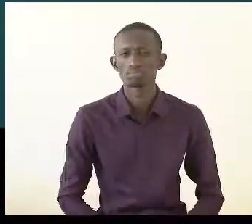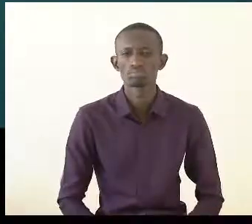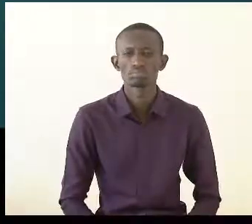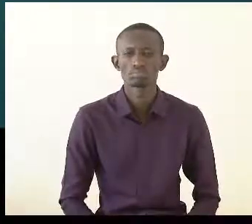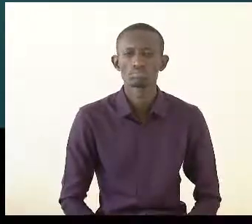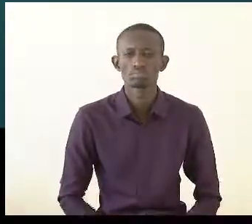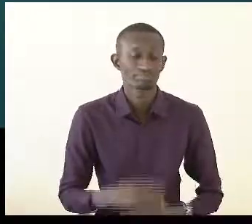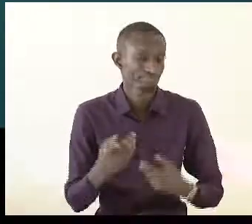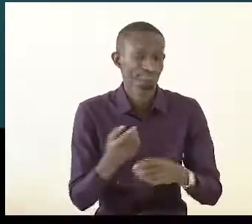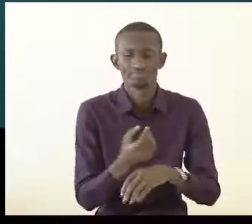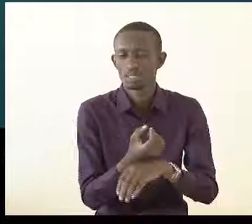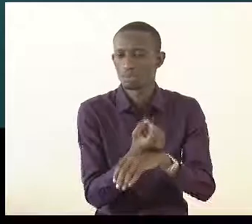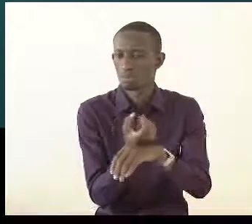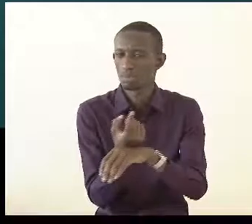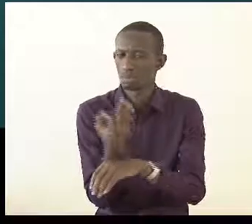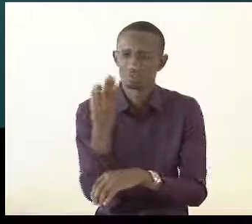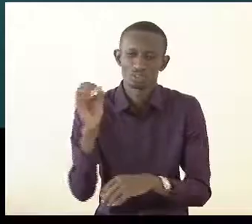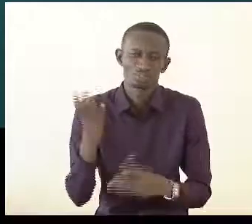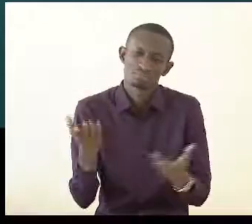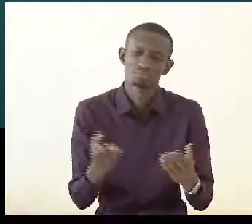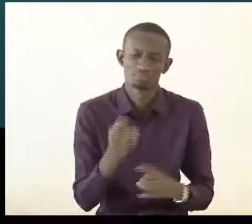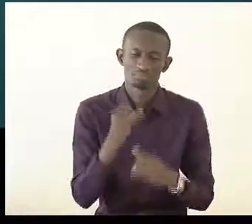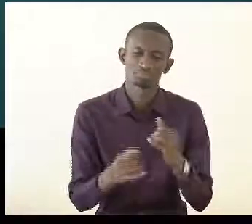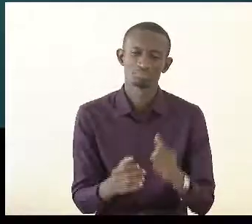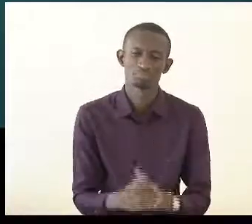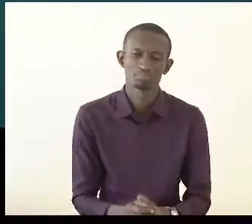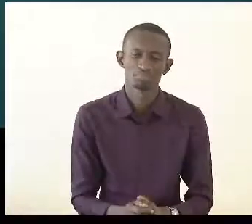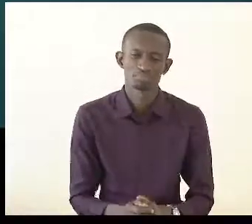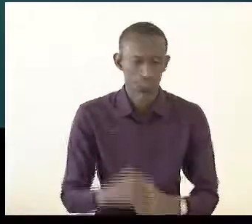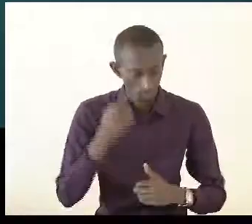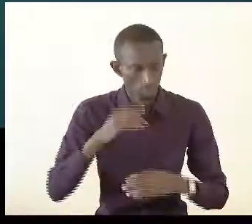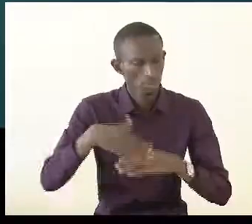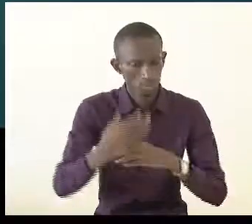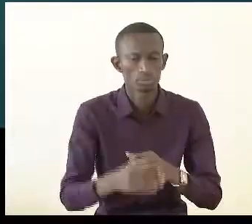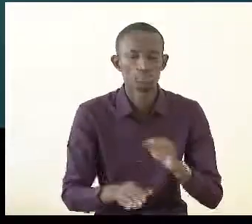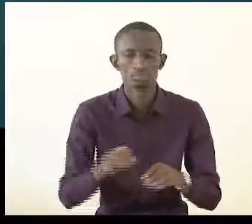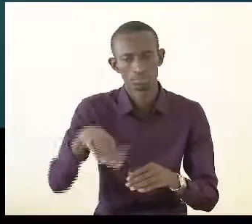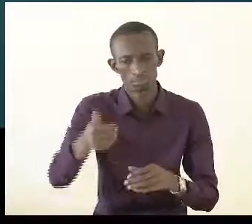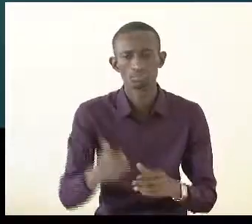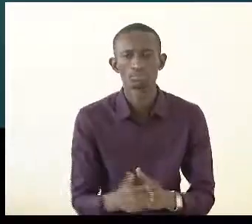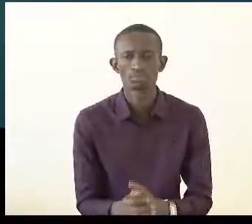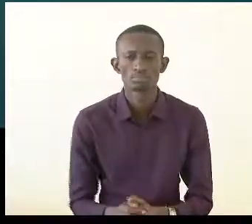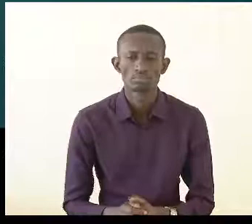Like 30 seconds, you will be done. And we go to the next slide.